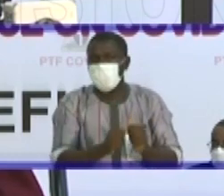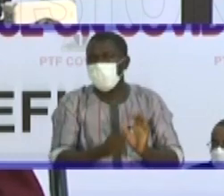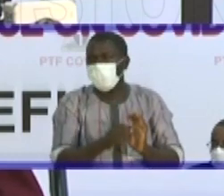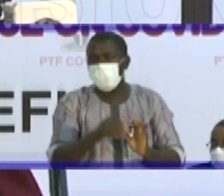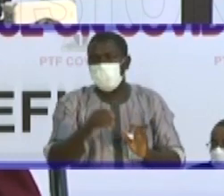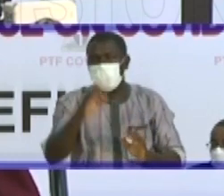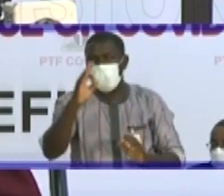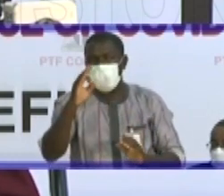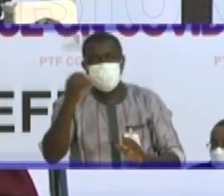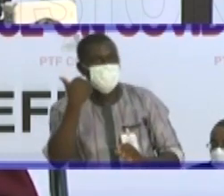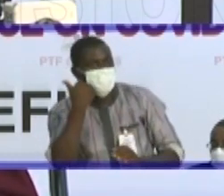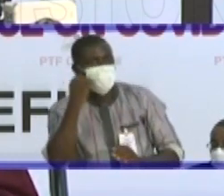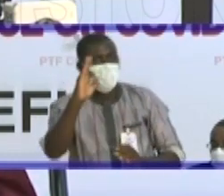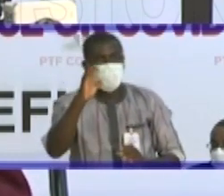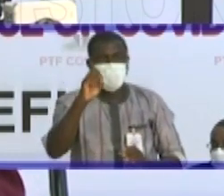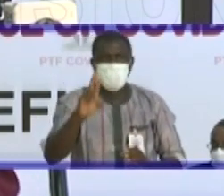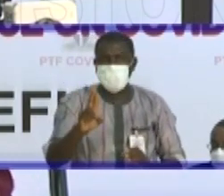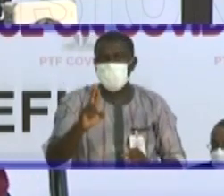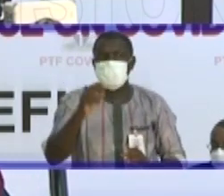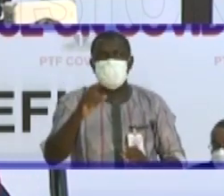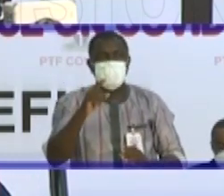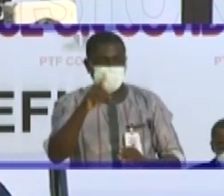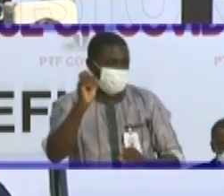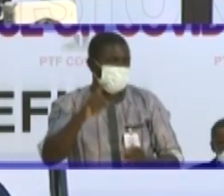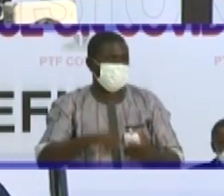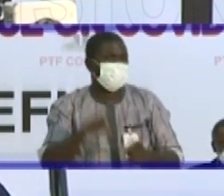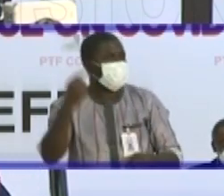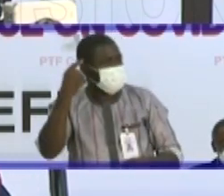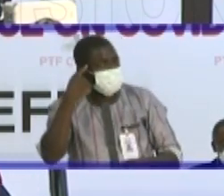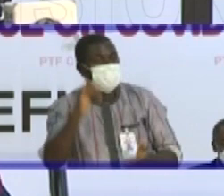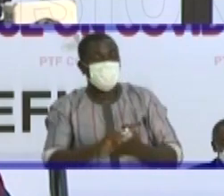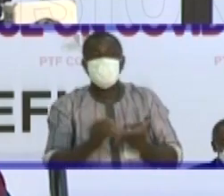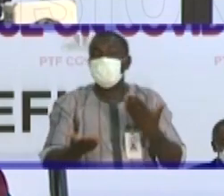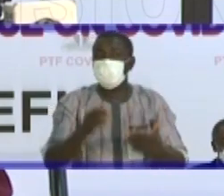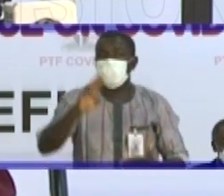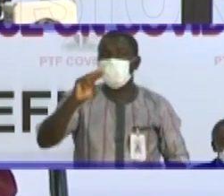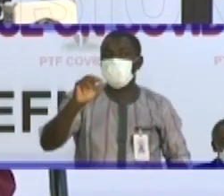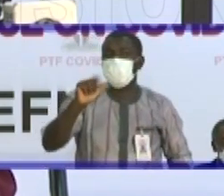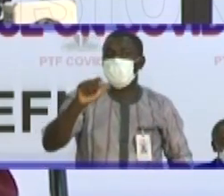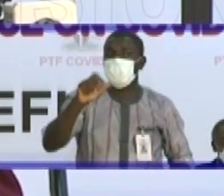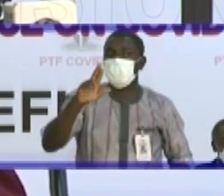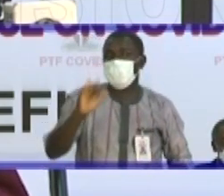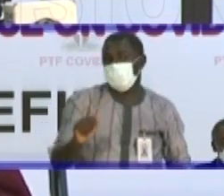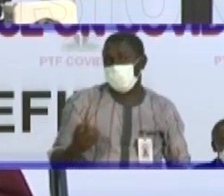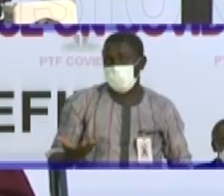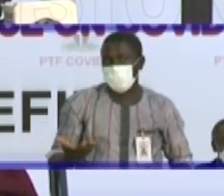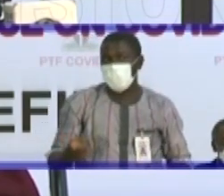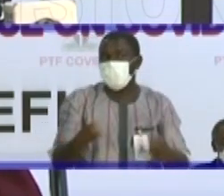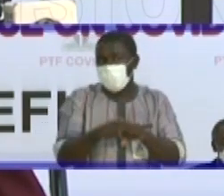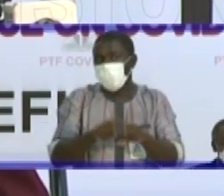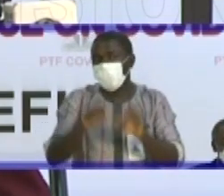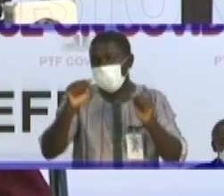of corona, of course you mustn't forget to think of malaria also. If you do that, then you have missed something. Or think of any